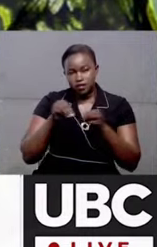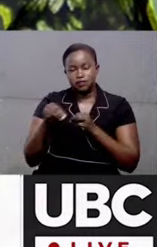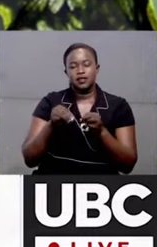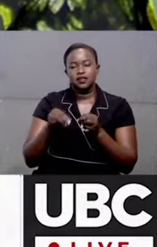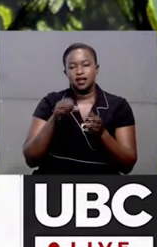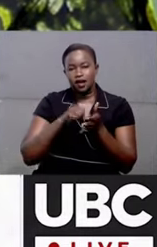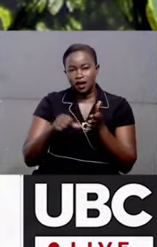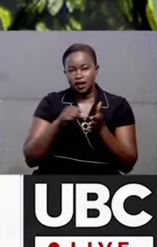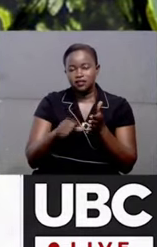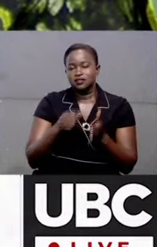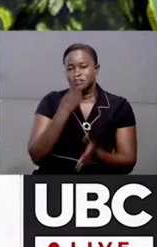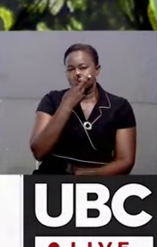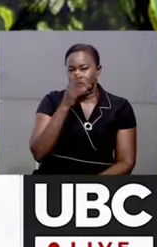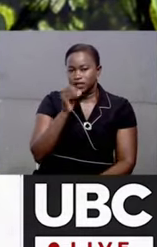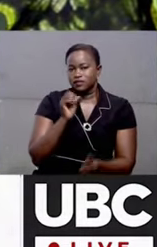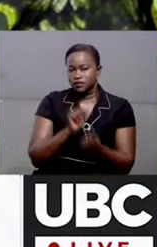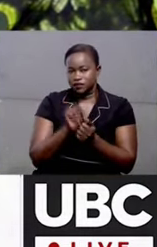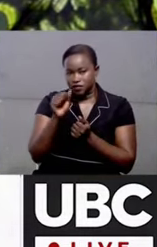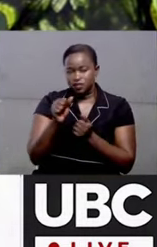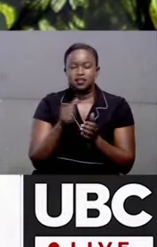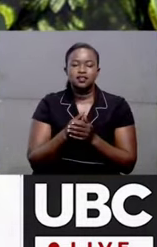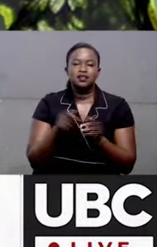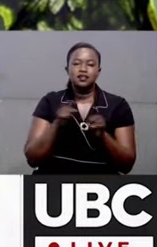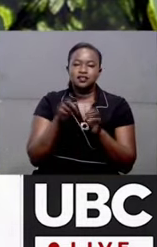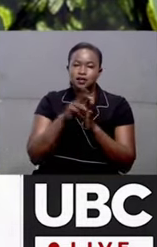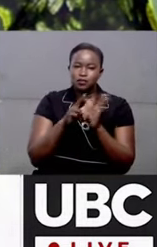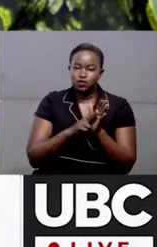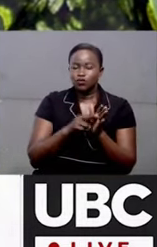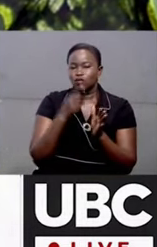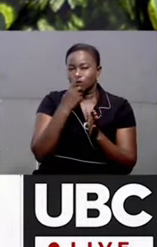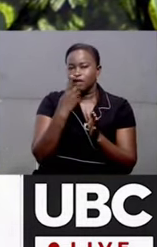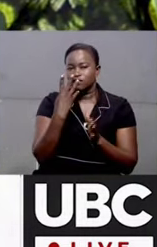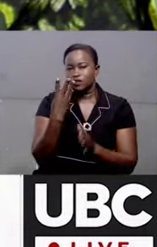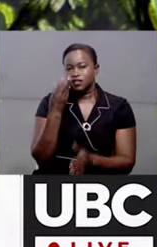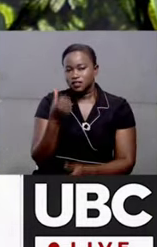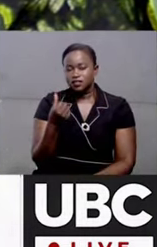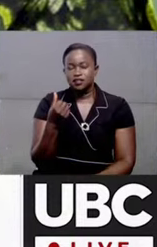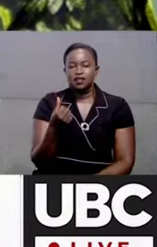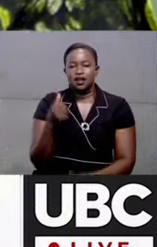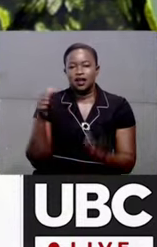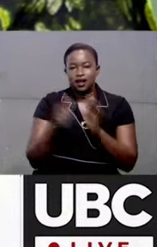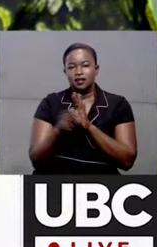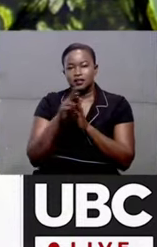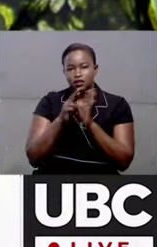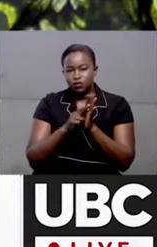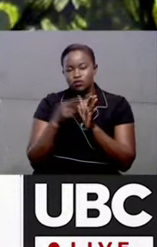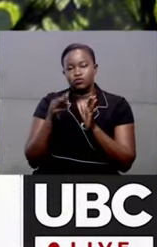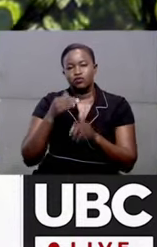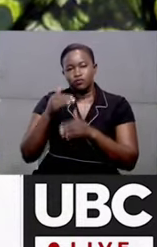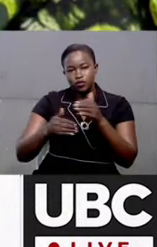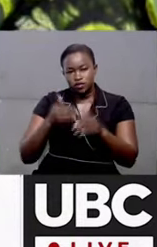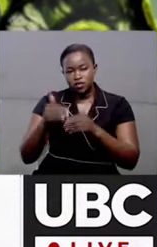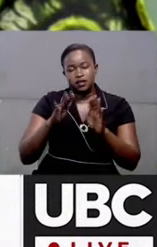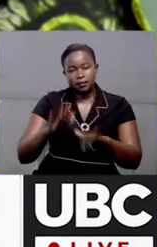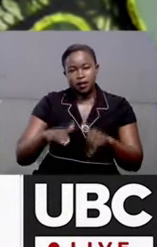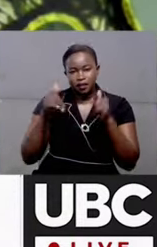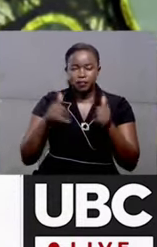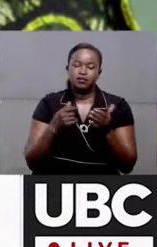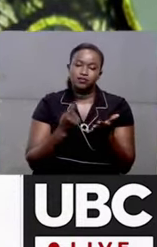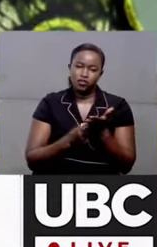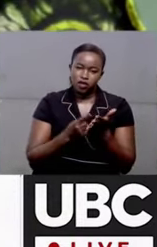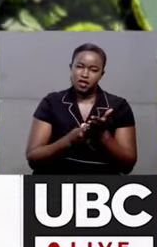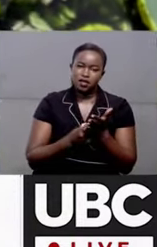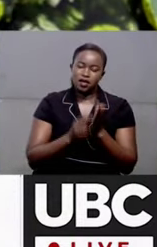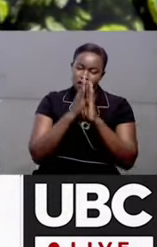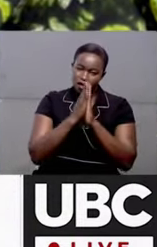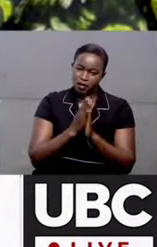Act 2015 and Rule 146 of the Rules of Procedure of Parliament of Uganda, I